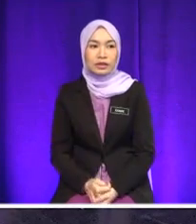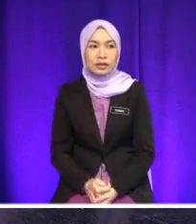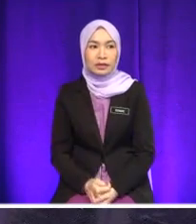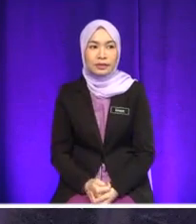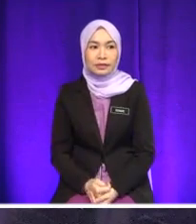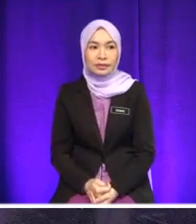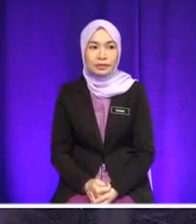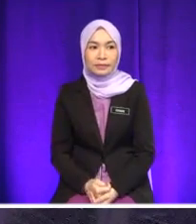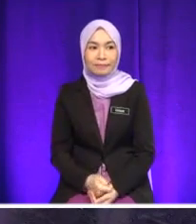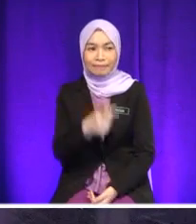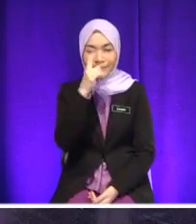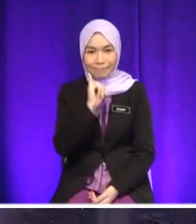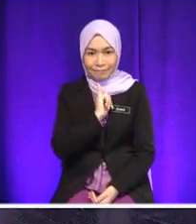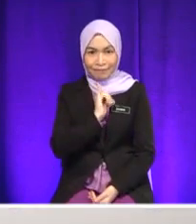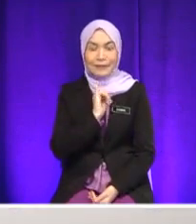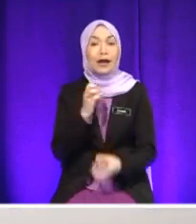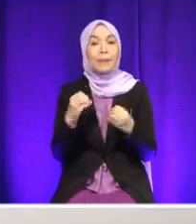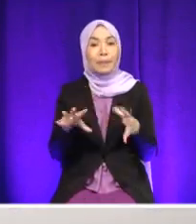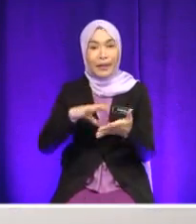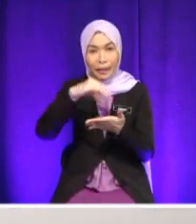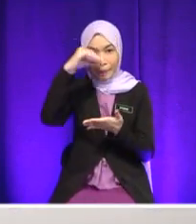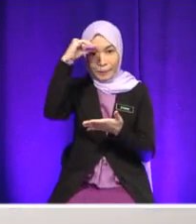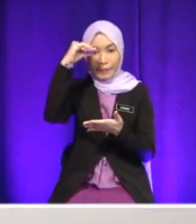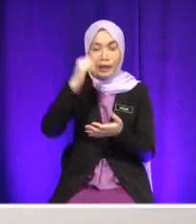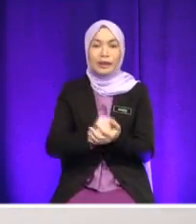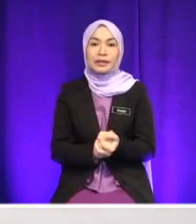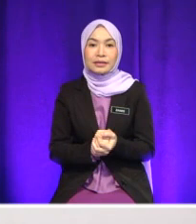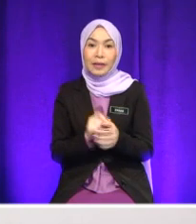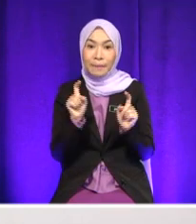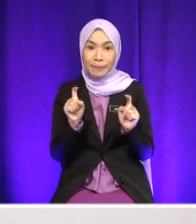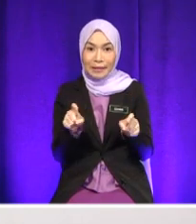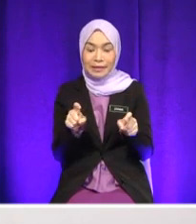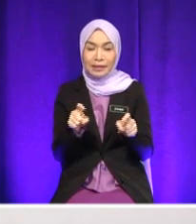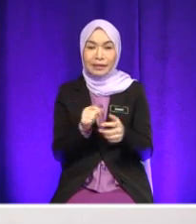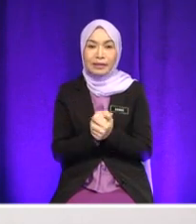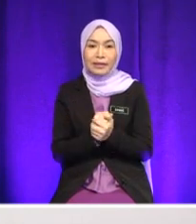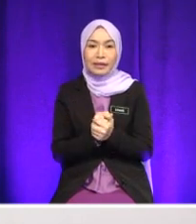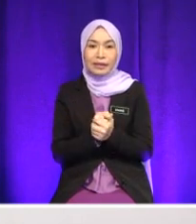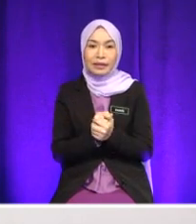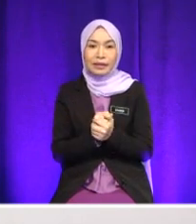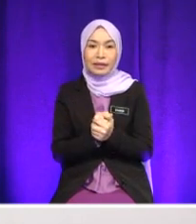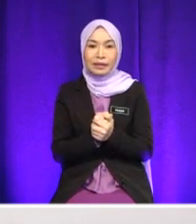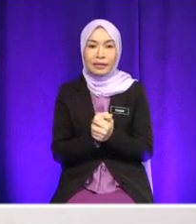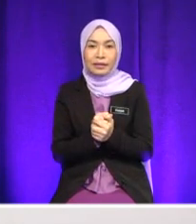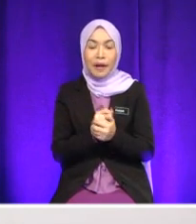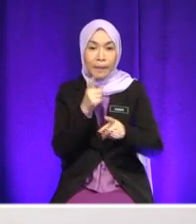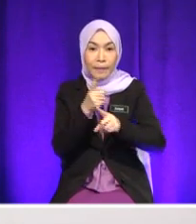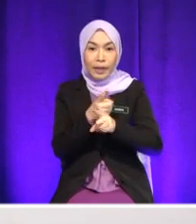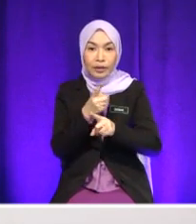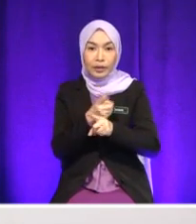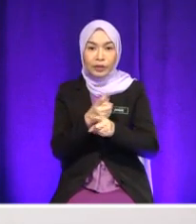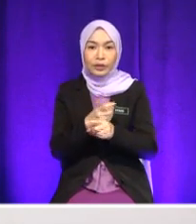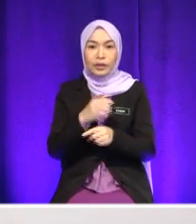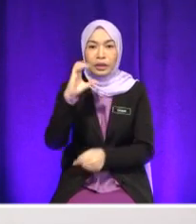Yes, for me, I have learned that using the right attitude in a discussions among friends is crucial because it is